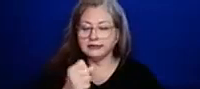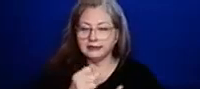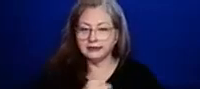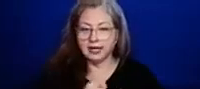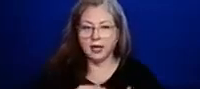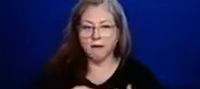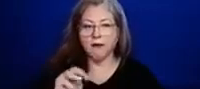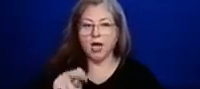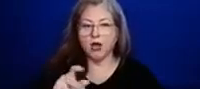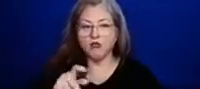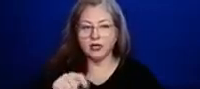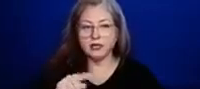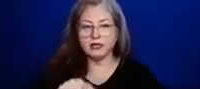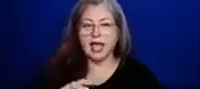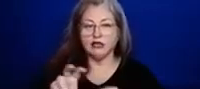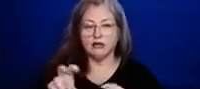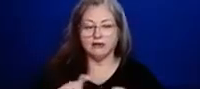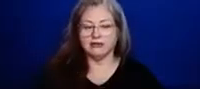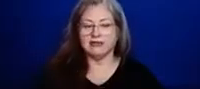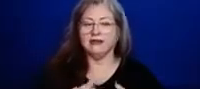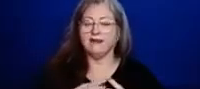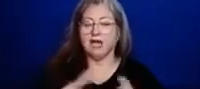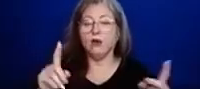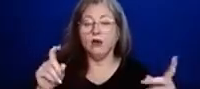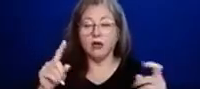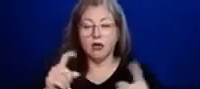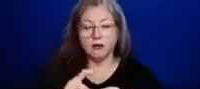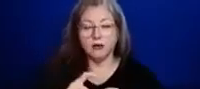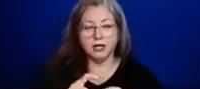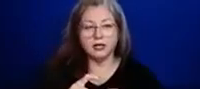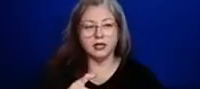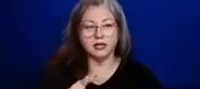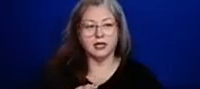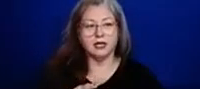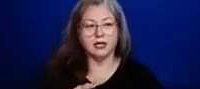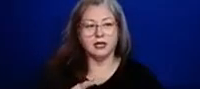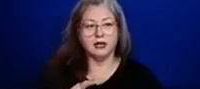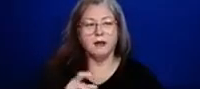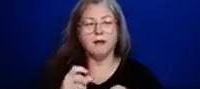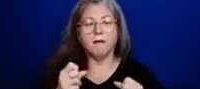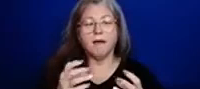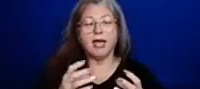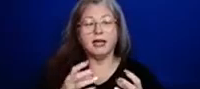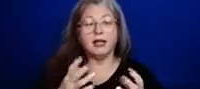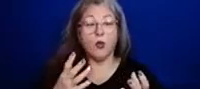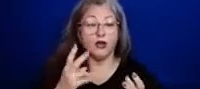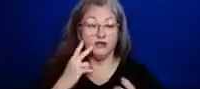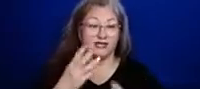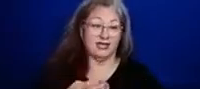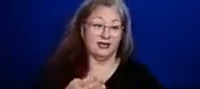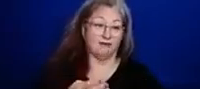monoprint and transfer. So it's a very complicated piece and it was, many of the pieces